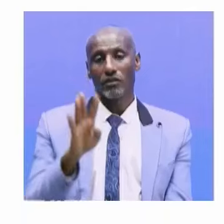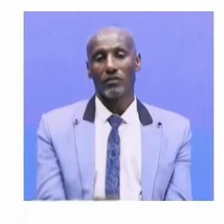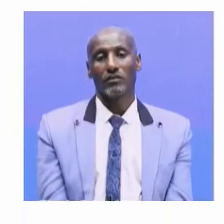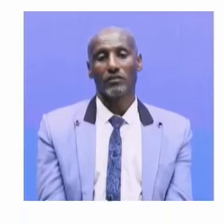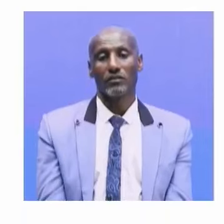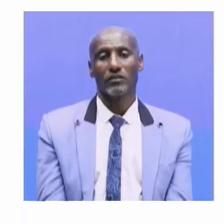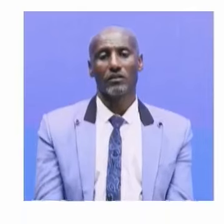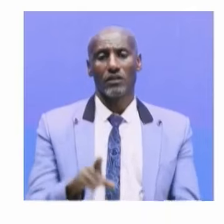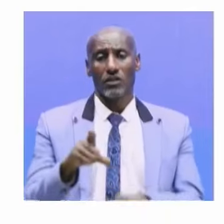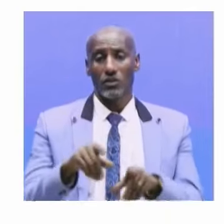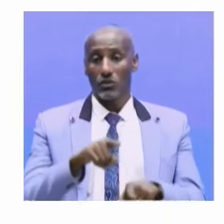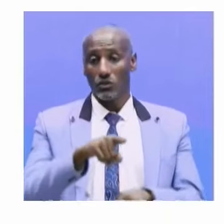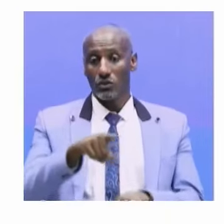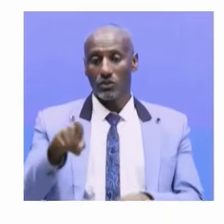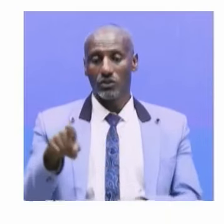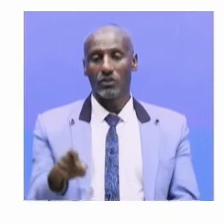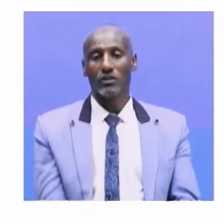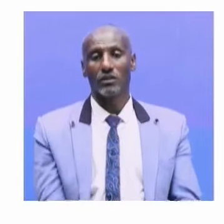do you